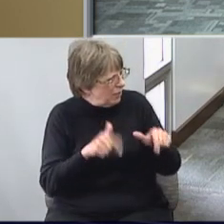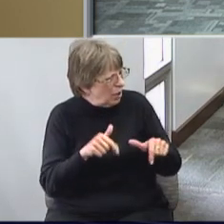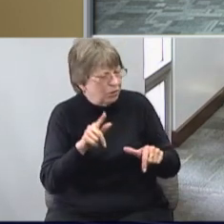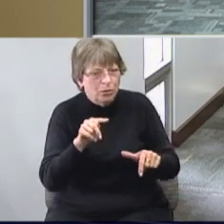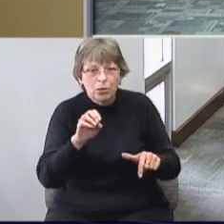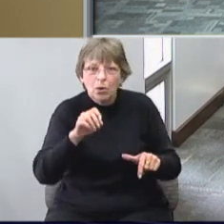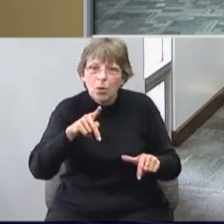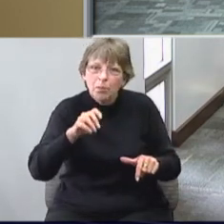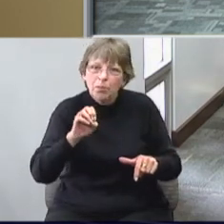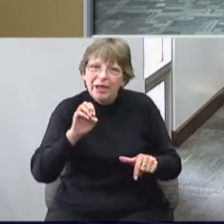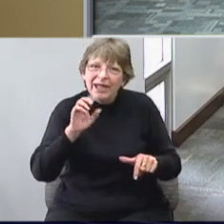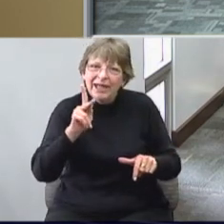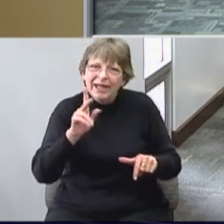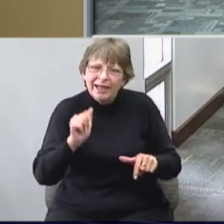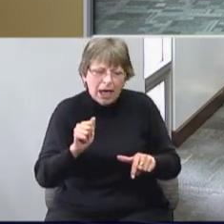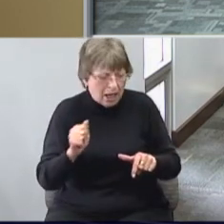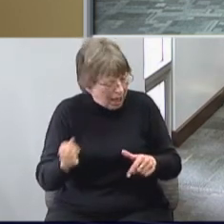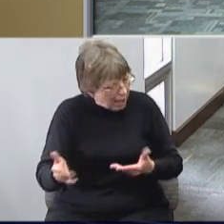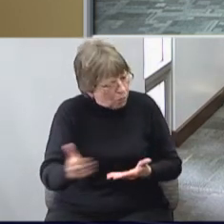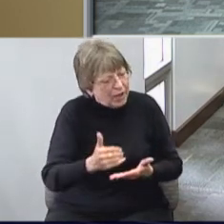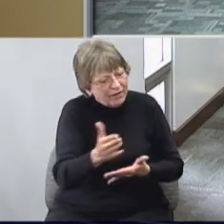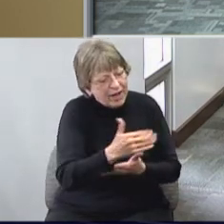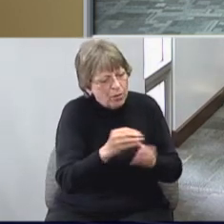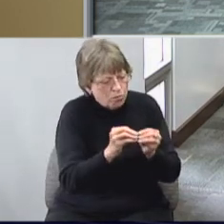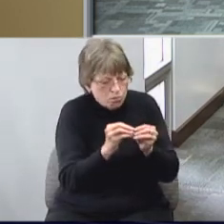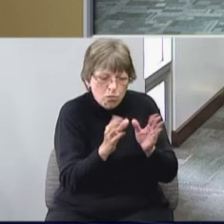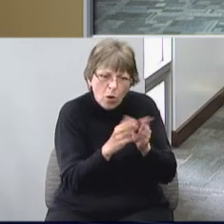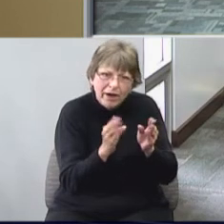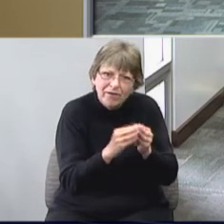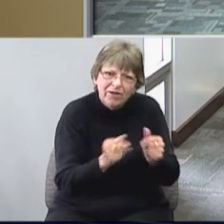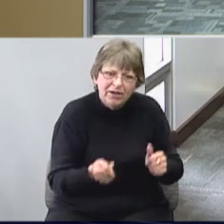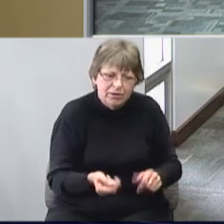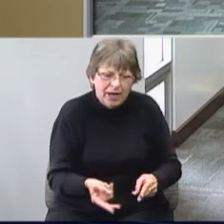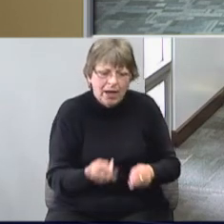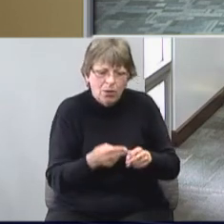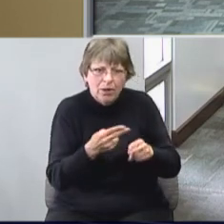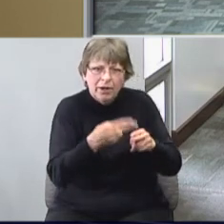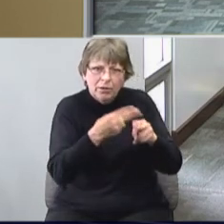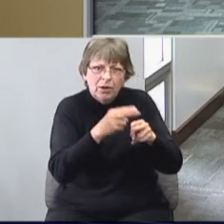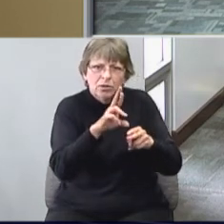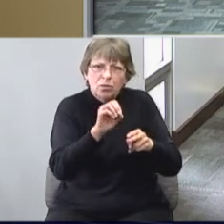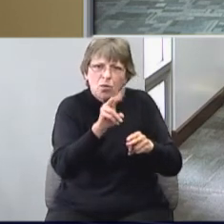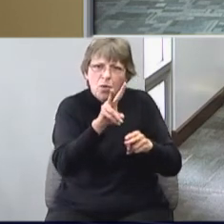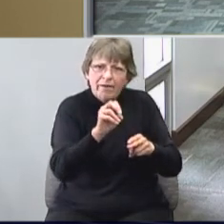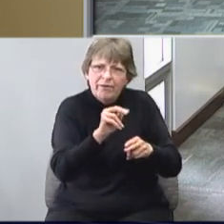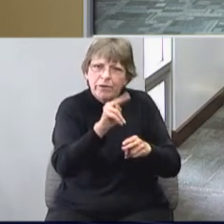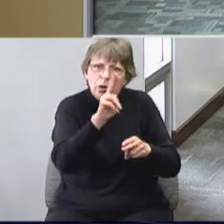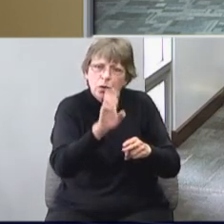Topeka, and we have brought in more conventions, and we have already increased the revenue.